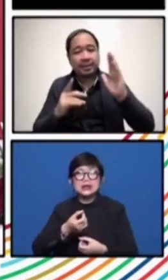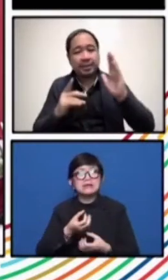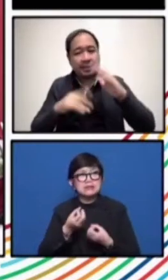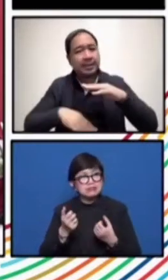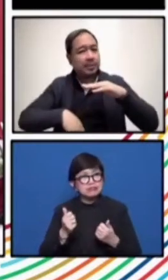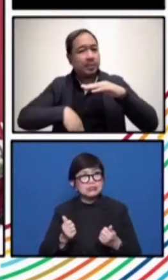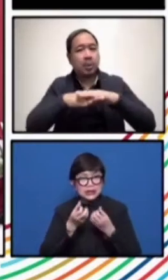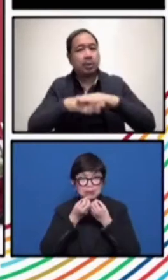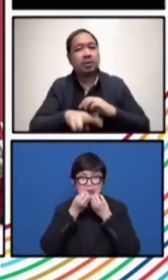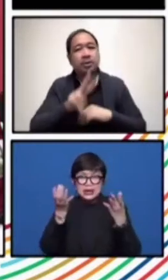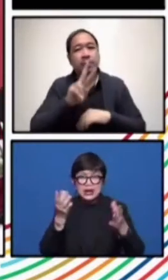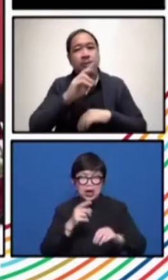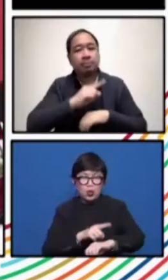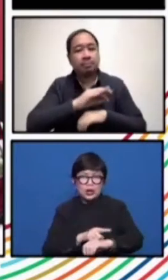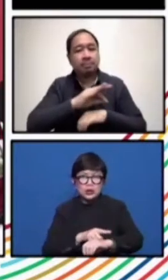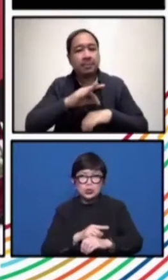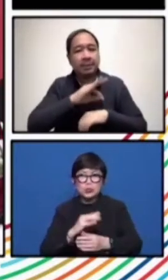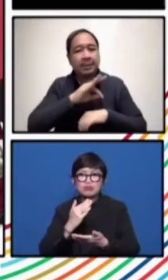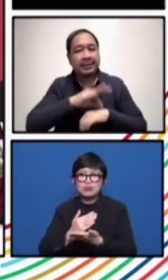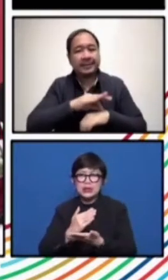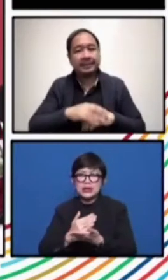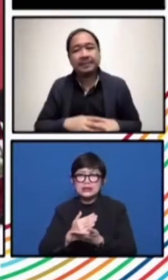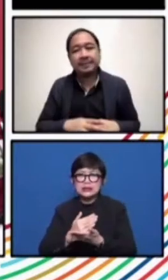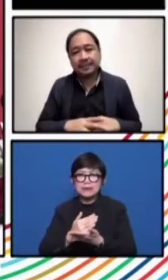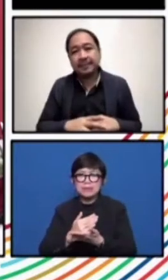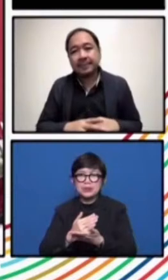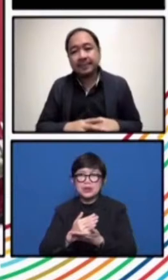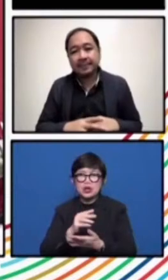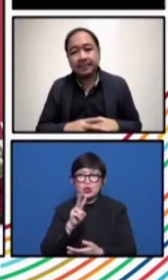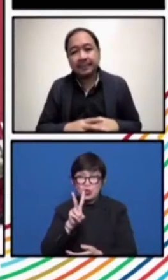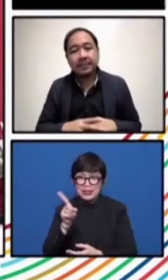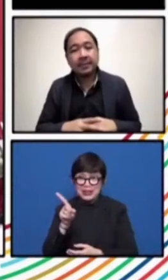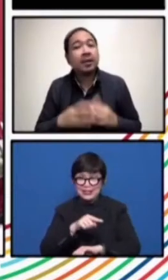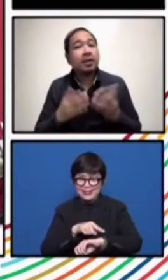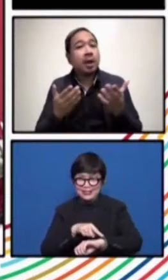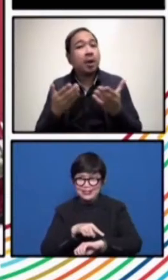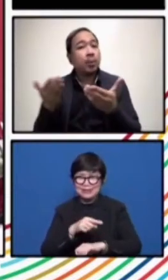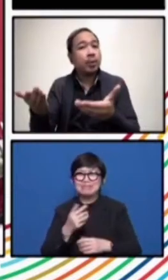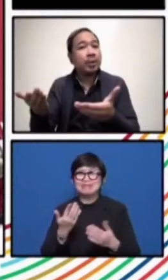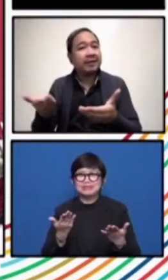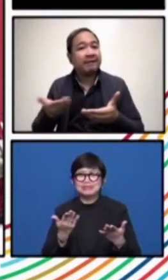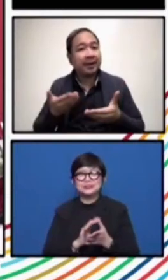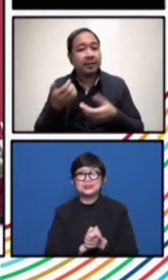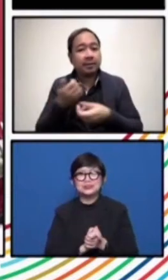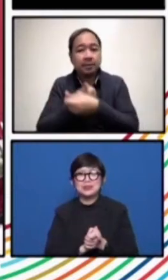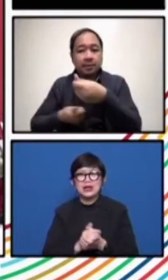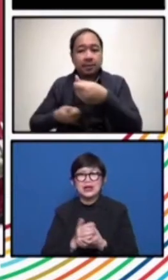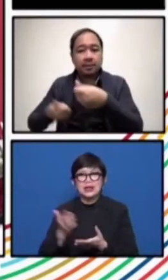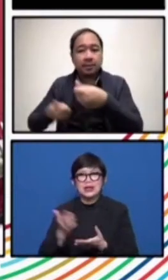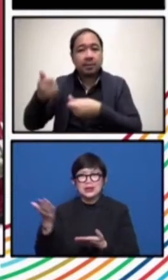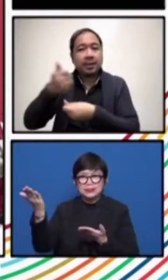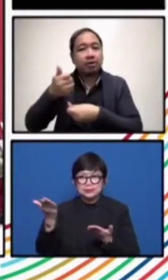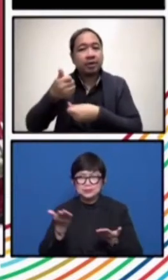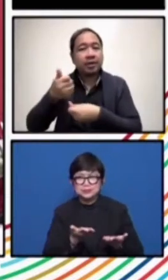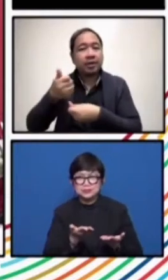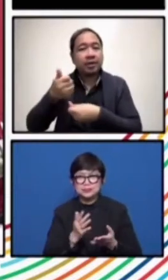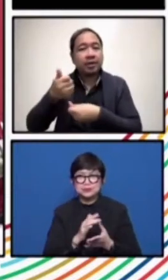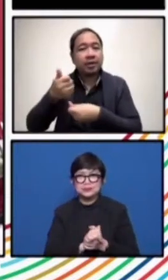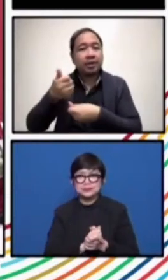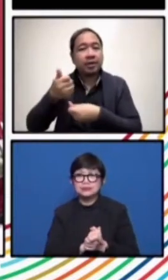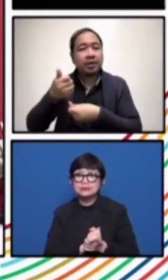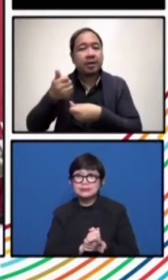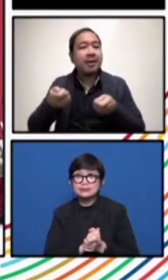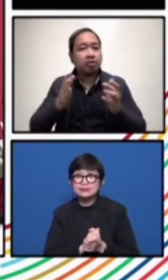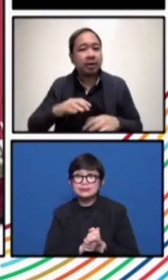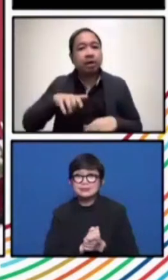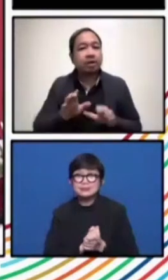two minutes thank you I would now like to invite the deputy executive director National Council